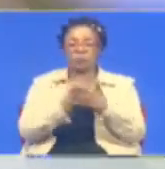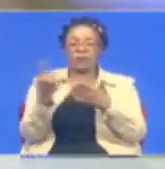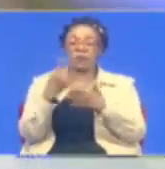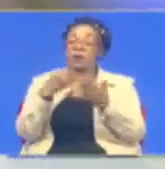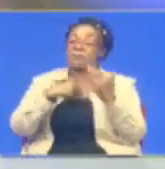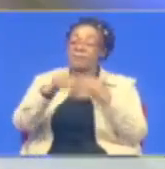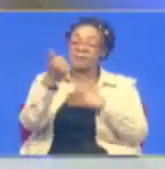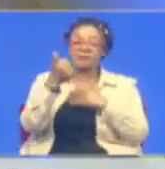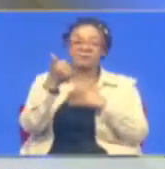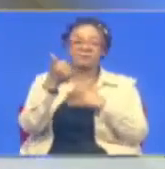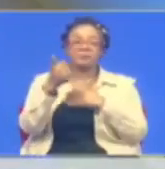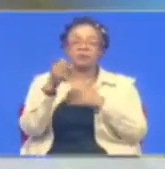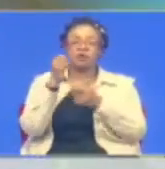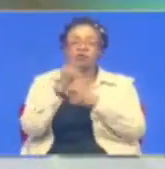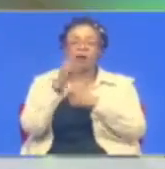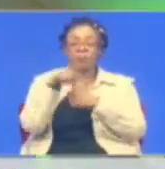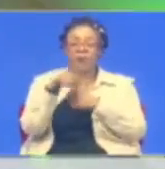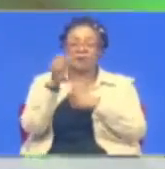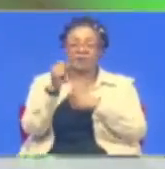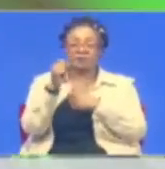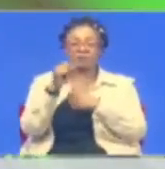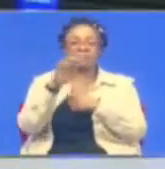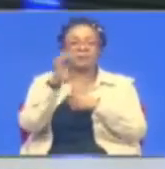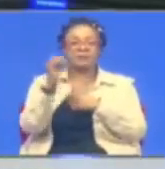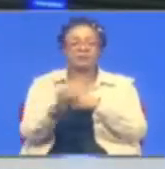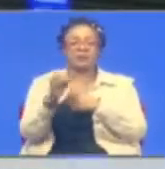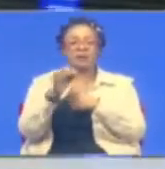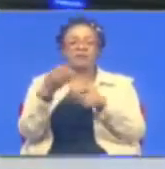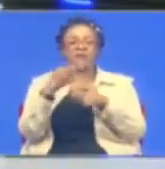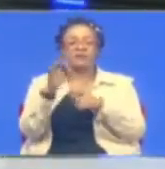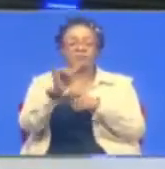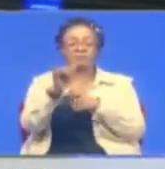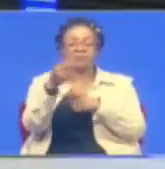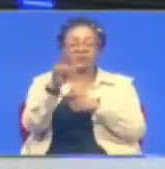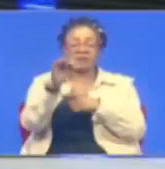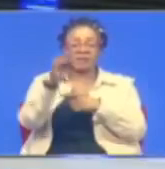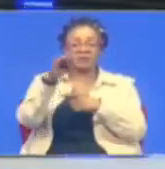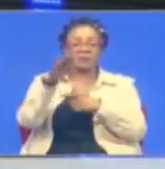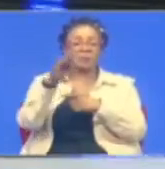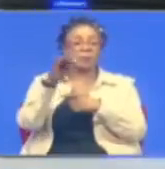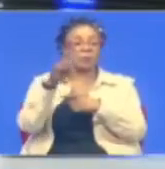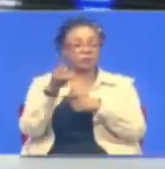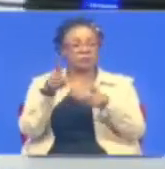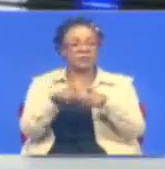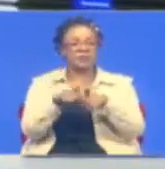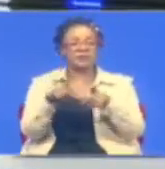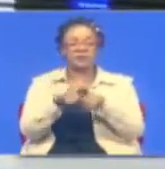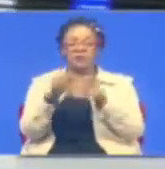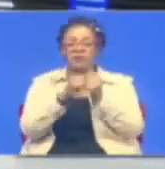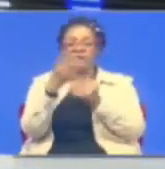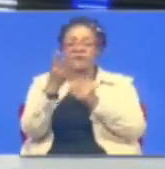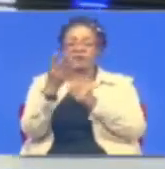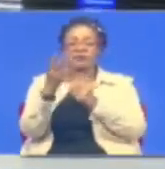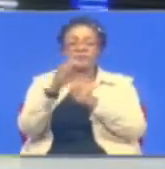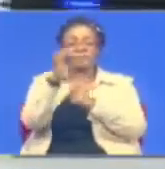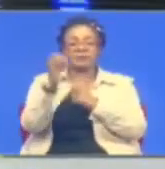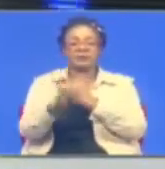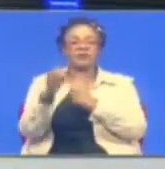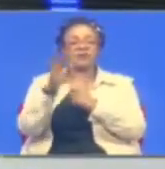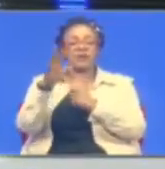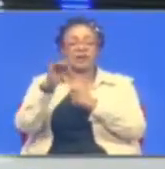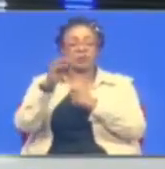a return of 12.5% per annum for the plain vanilla bond and 12% to 14% for the equity-linked